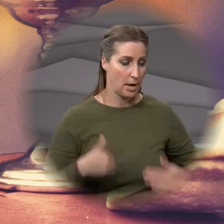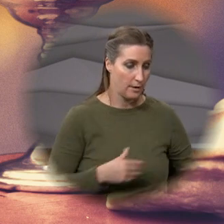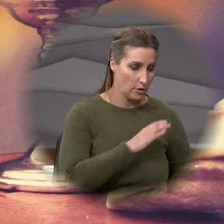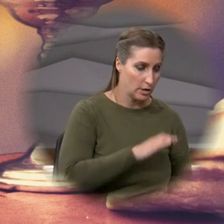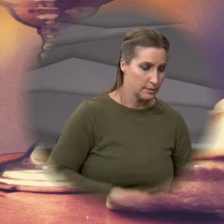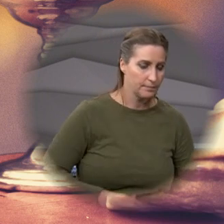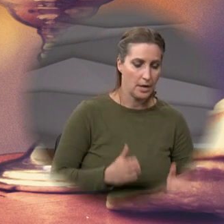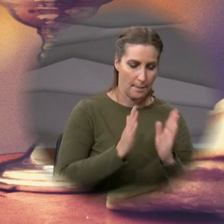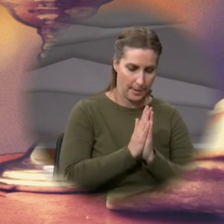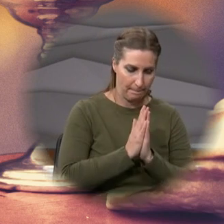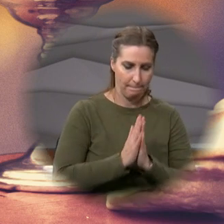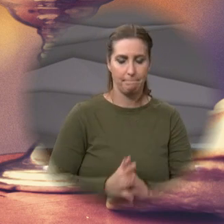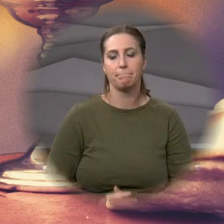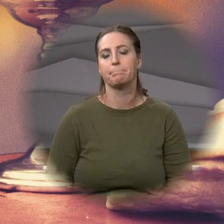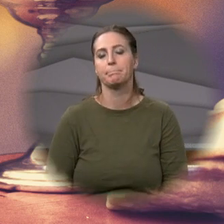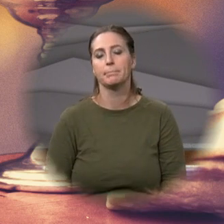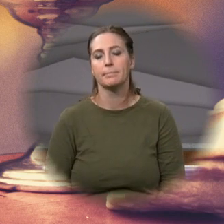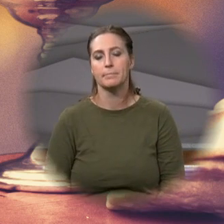Amen.